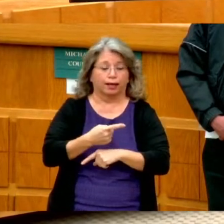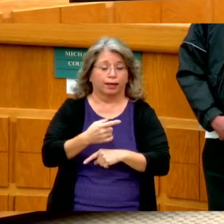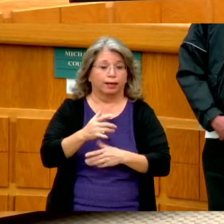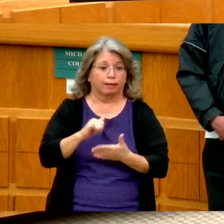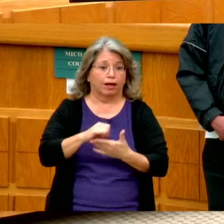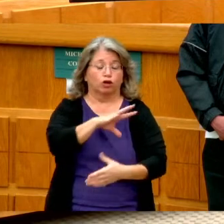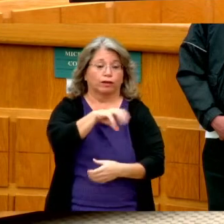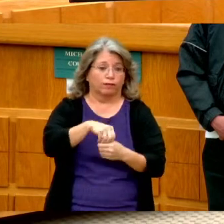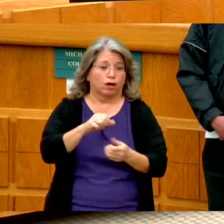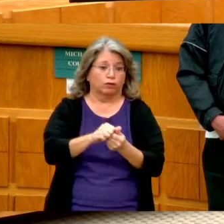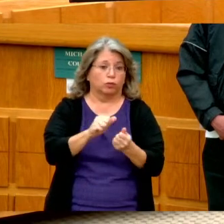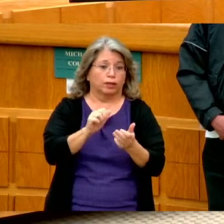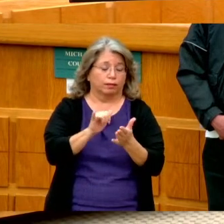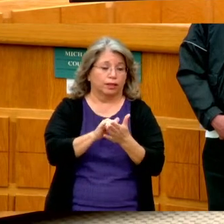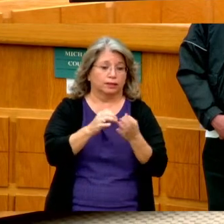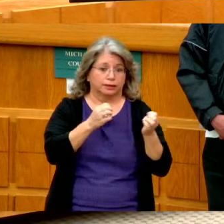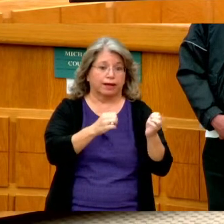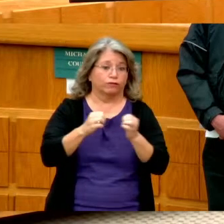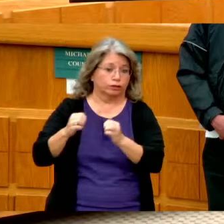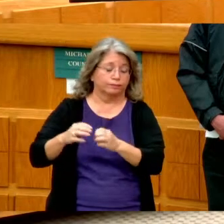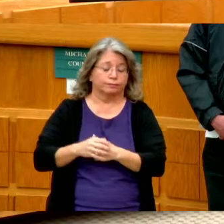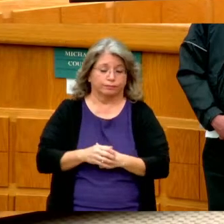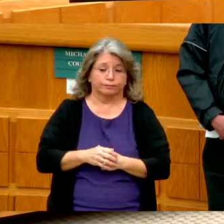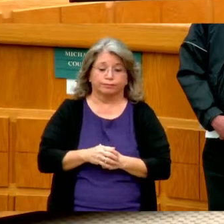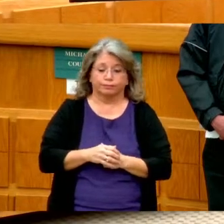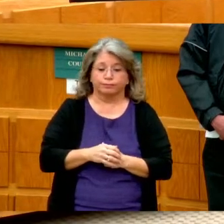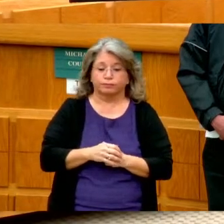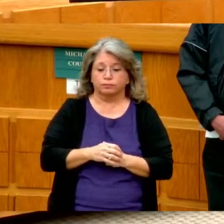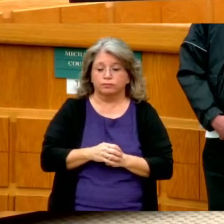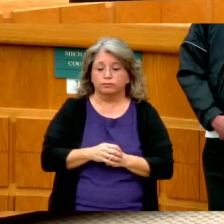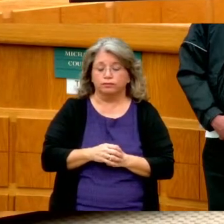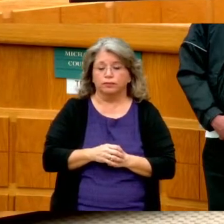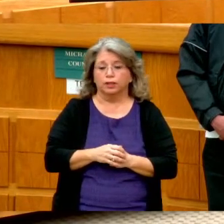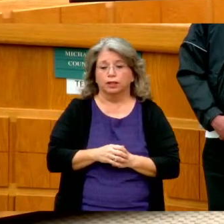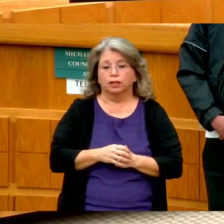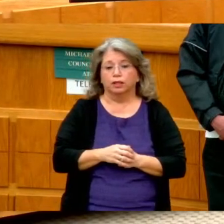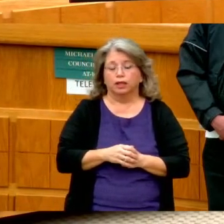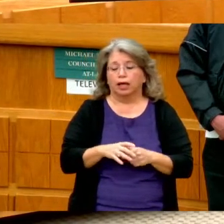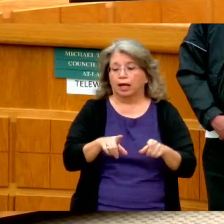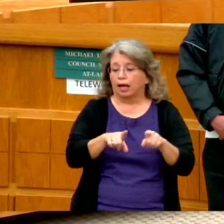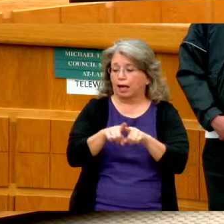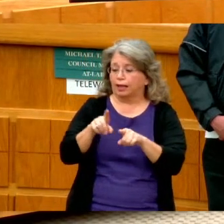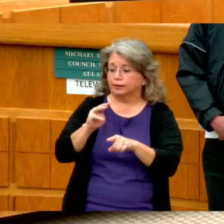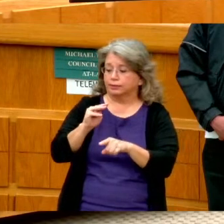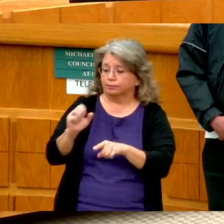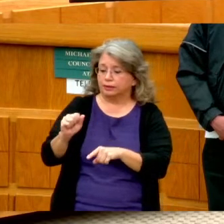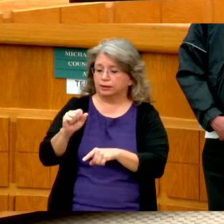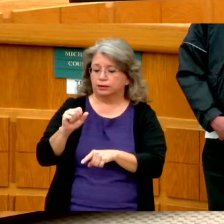any scale. So with that being said, as was noted a moment ago by Annette Rodriguez, our